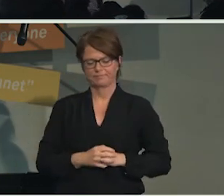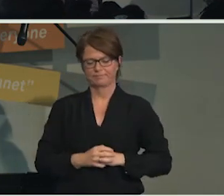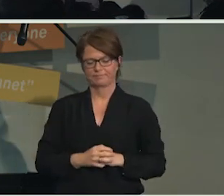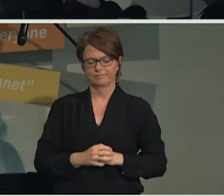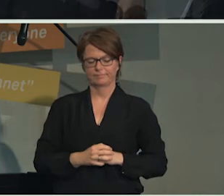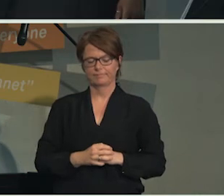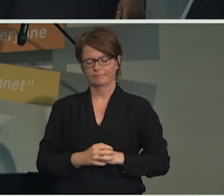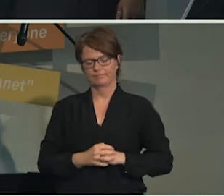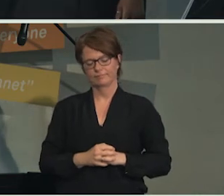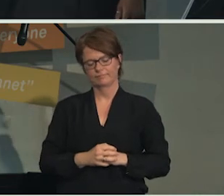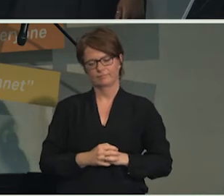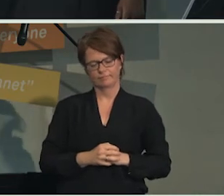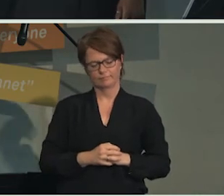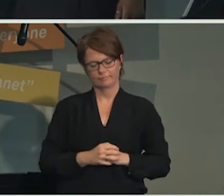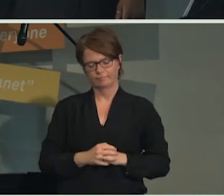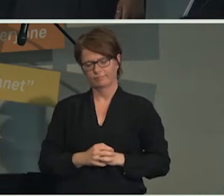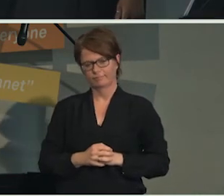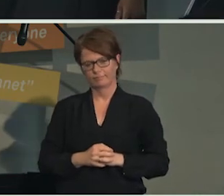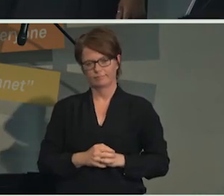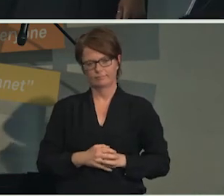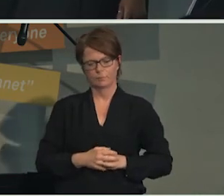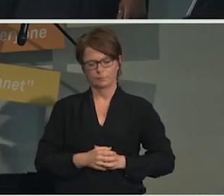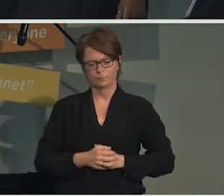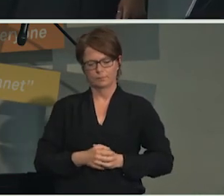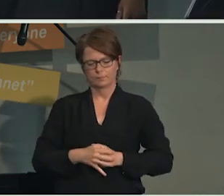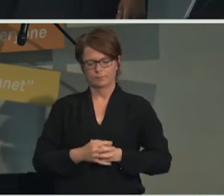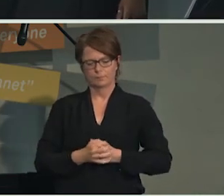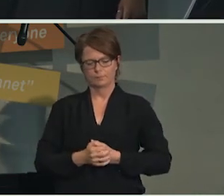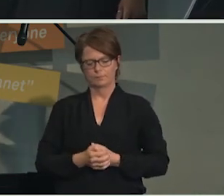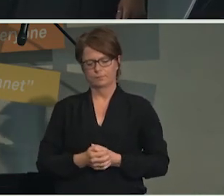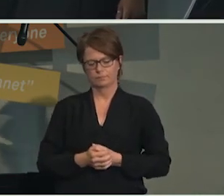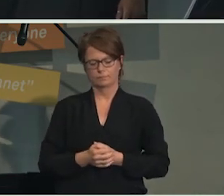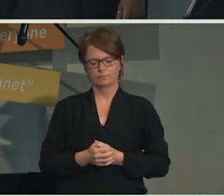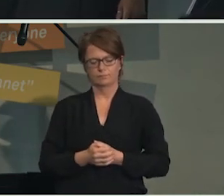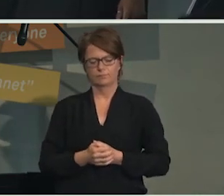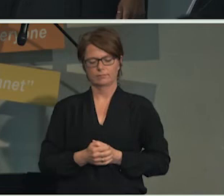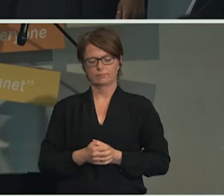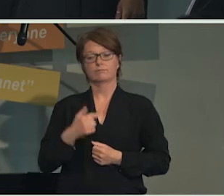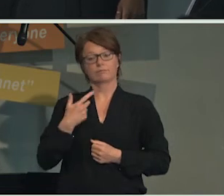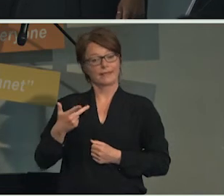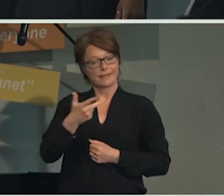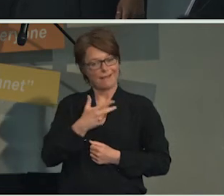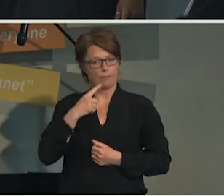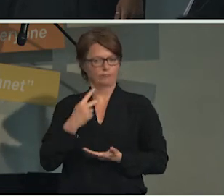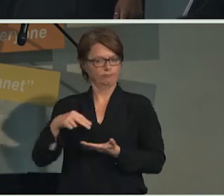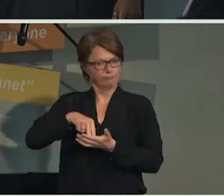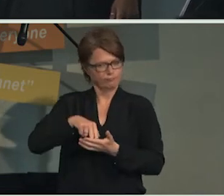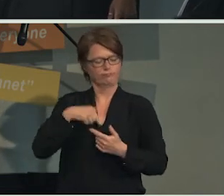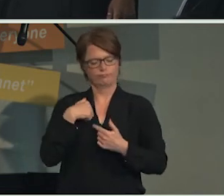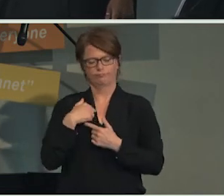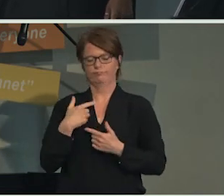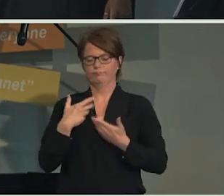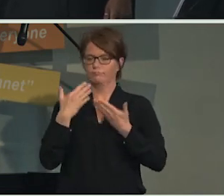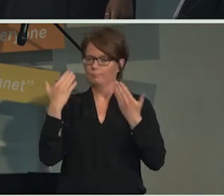So all the three of us, we are so honored to welcome you to this feminist gala, which has the title, Happy